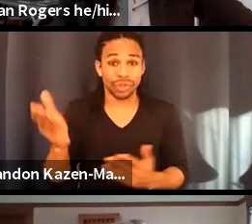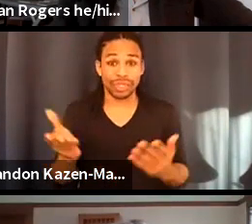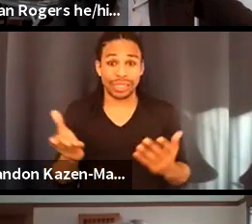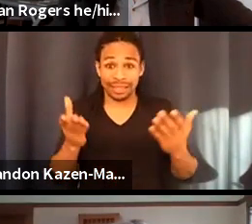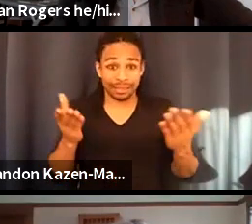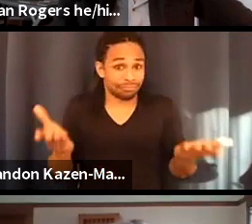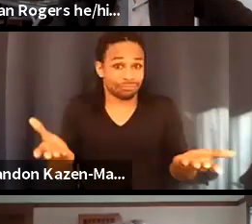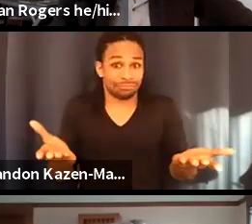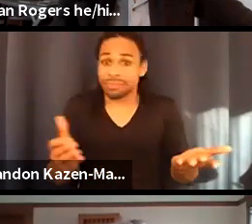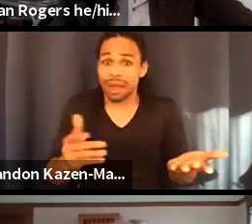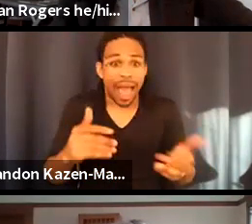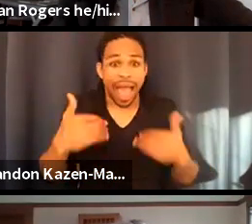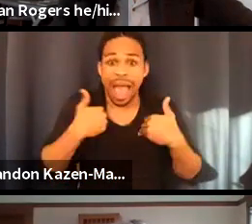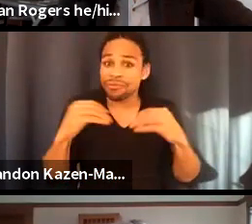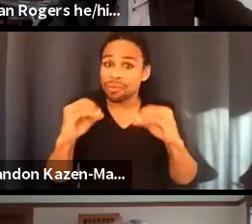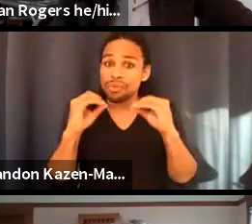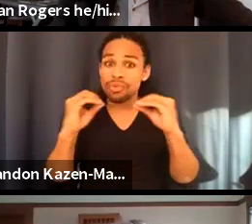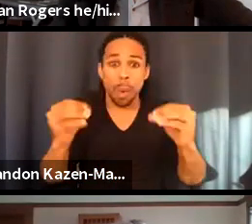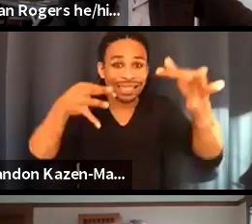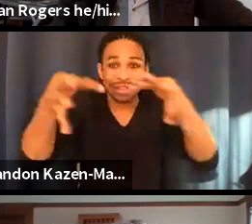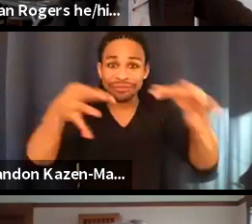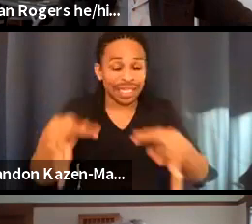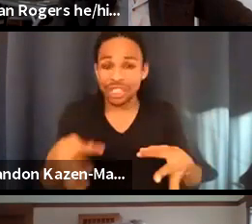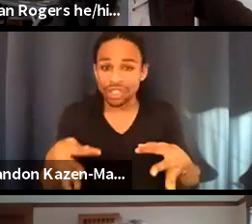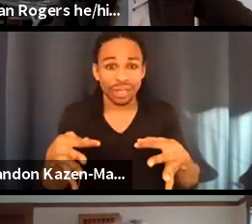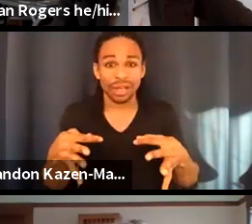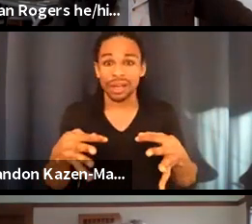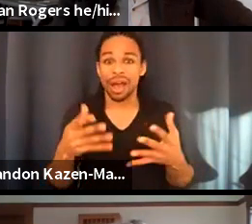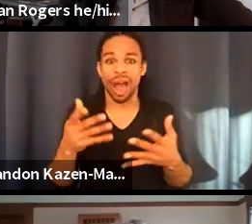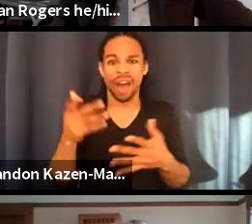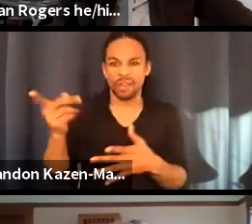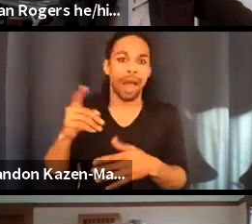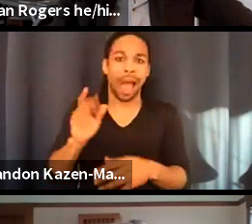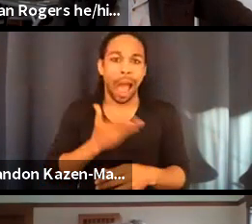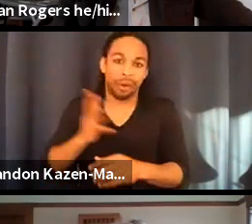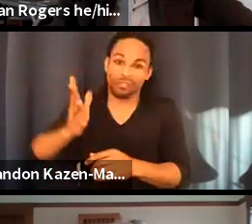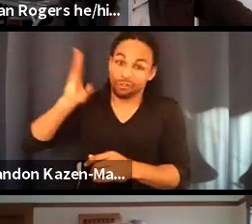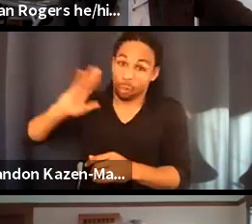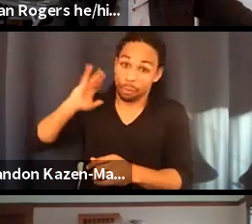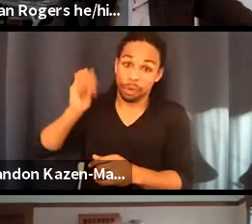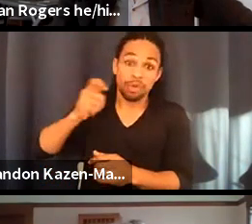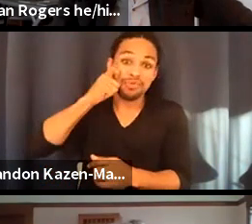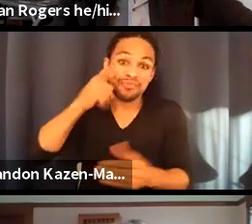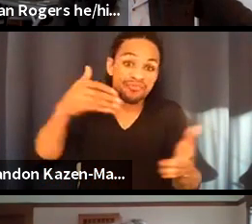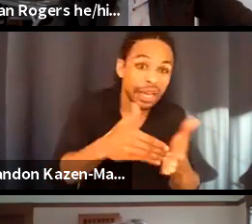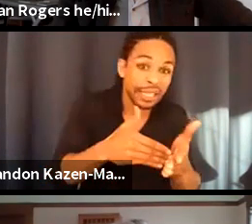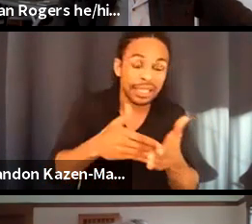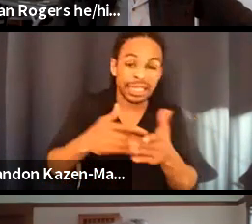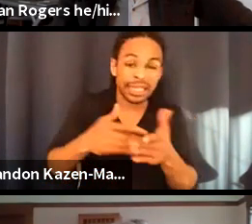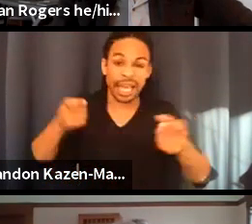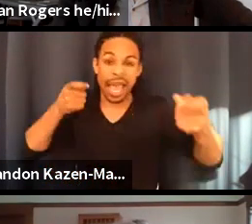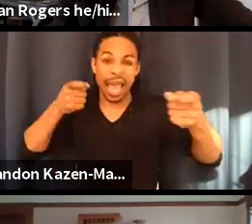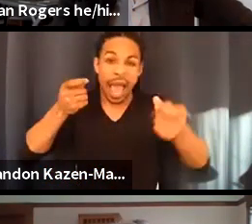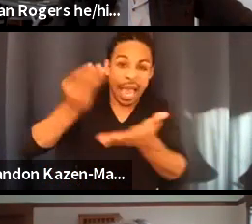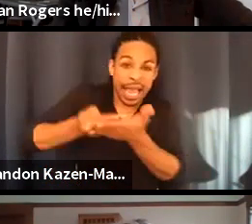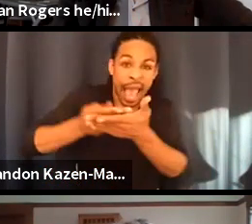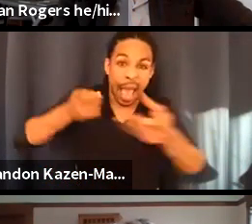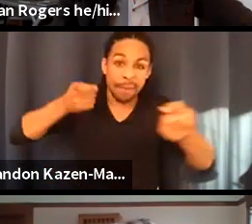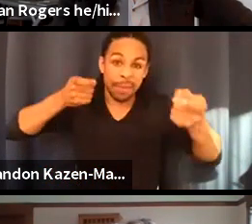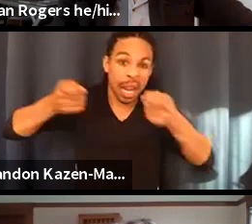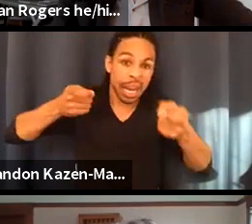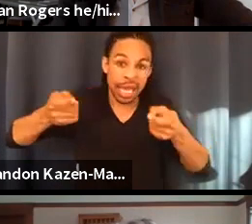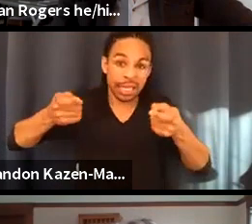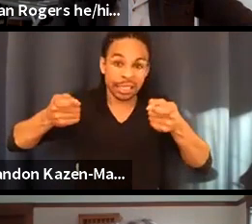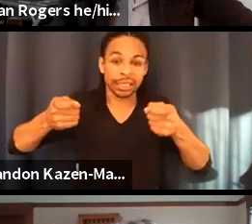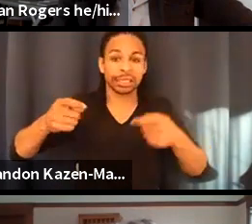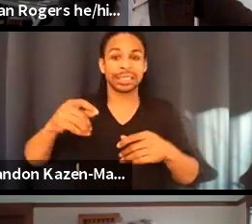systems that we have inherited. Our futures are defined by the work we do and trust we build to live